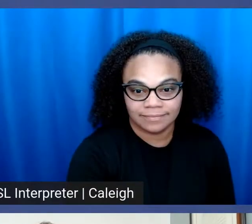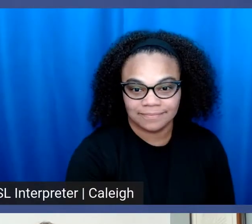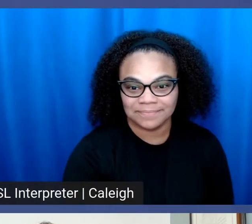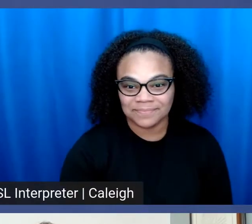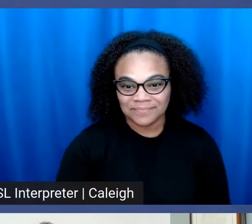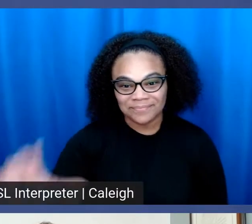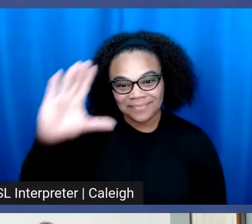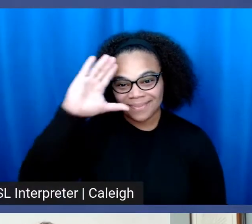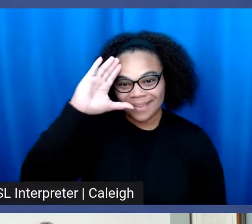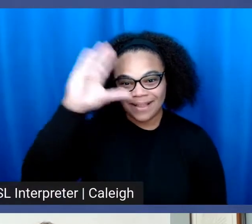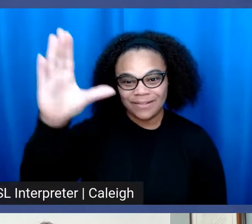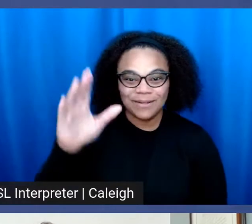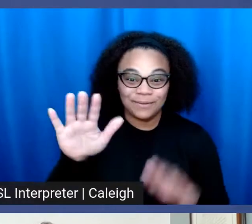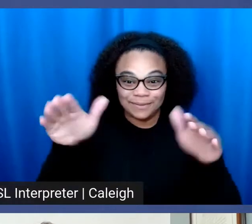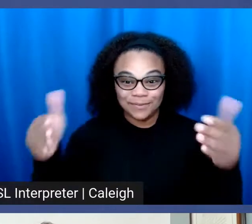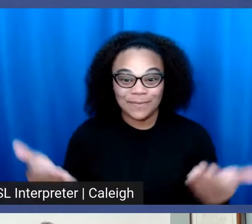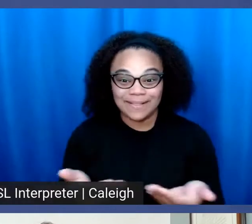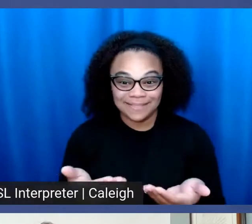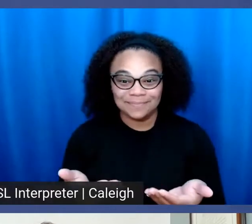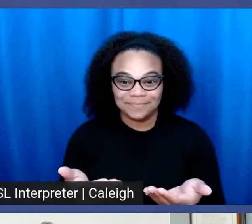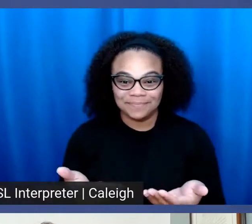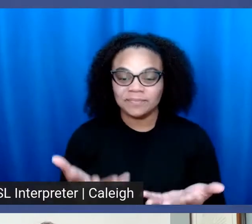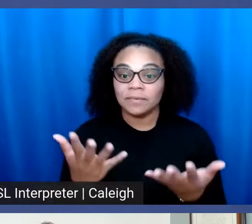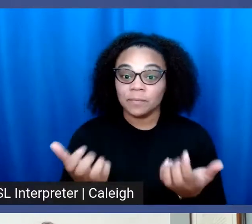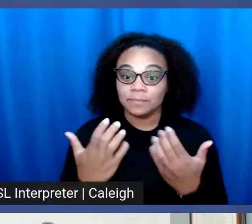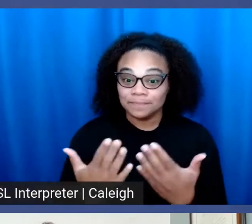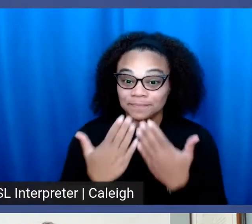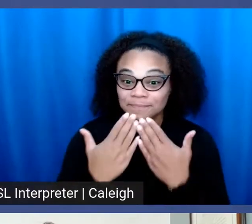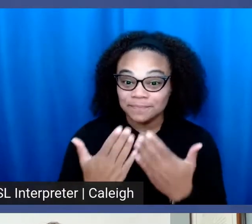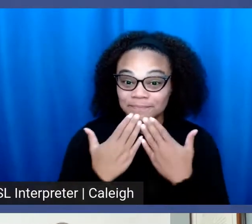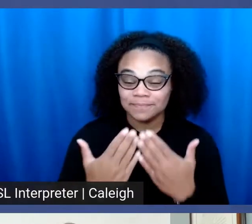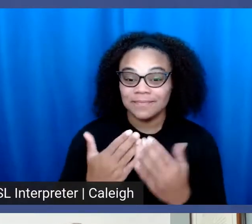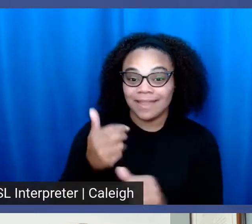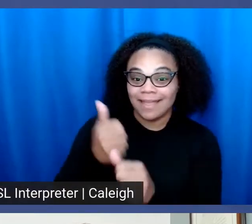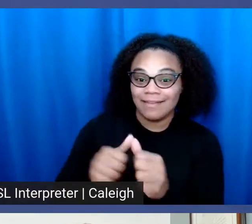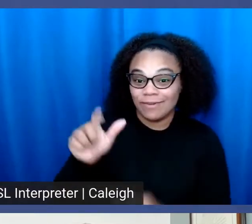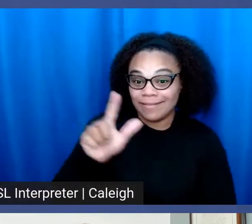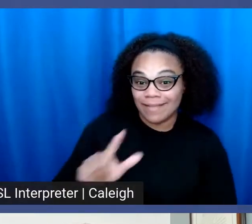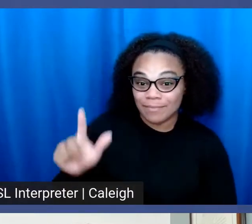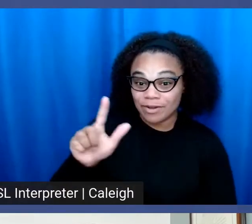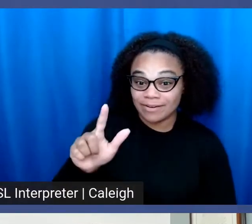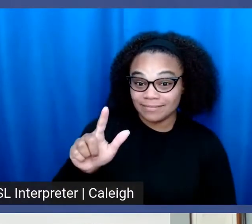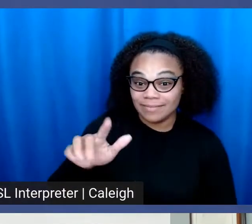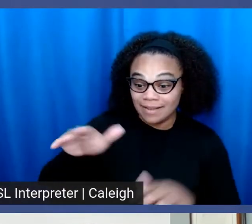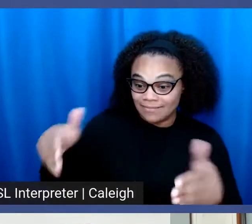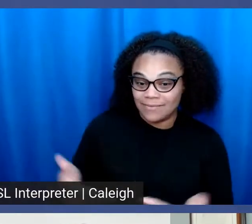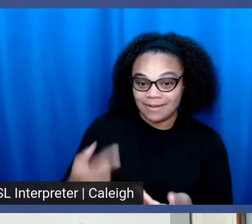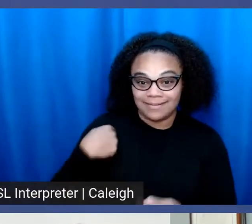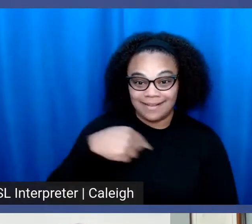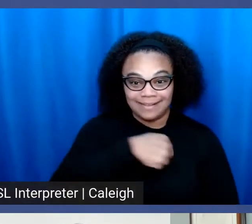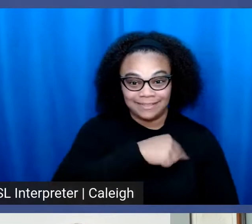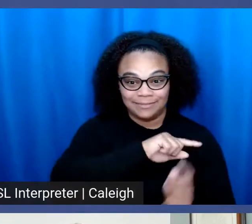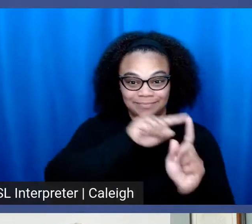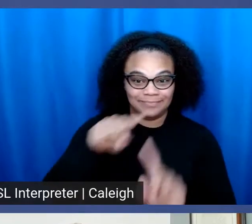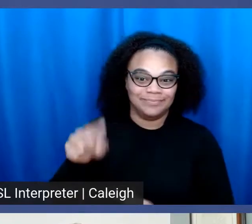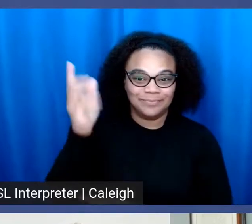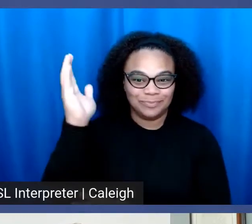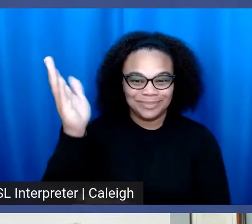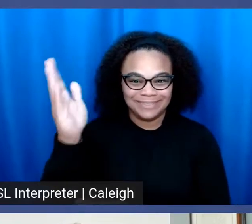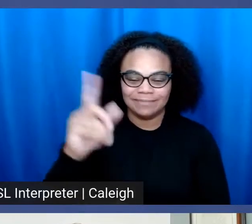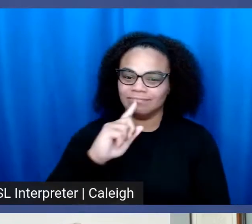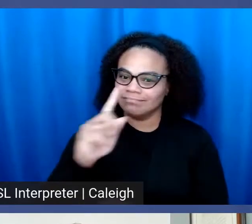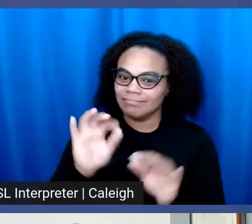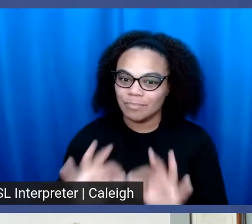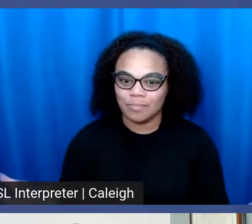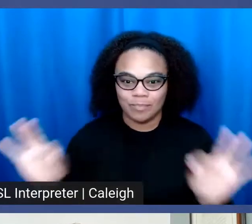Hello and welcome. I want to thank every library for inviting us to present this very important conversation